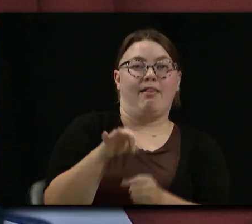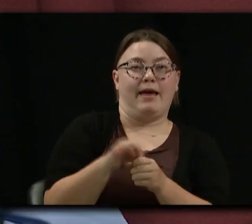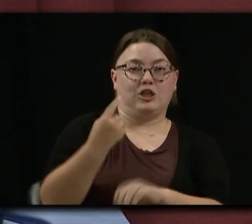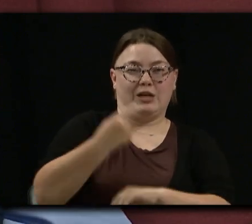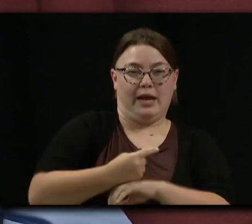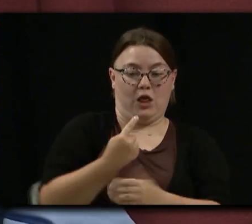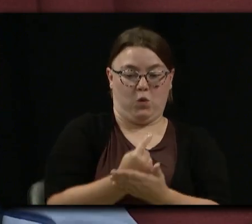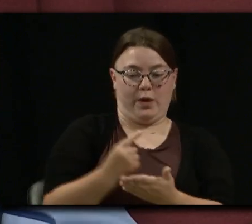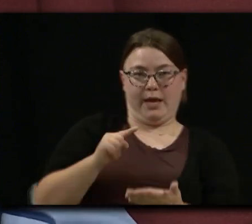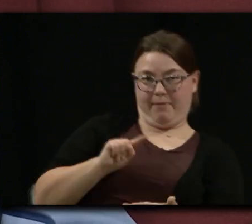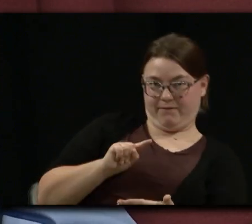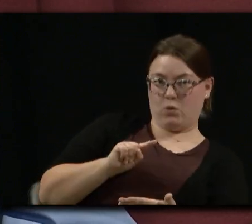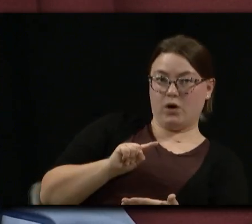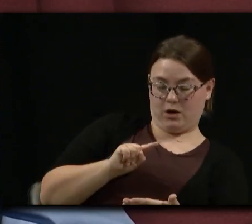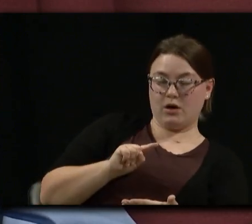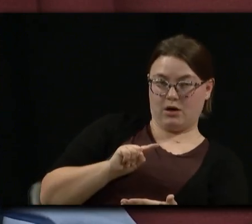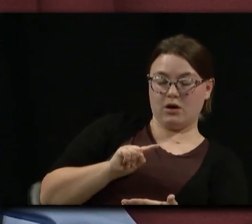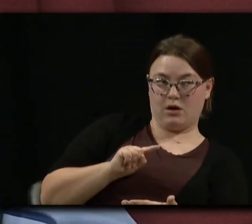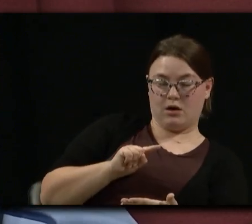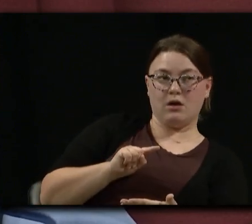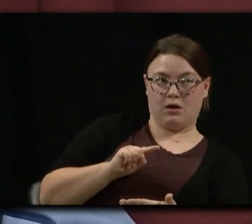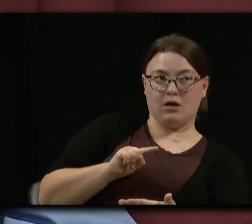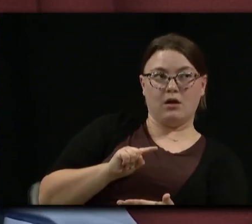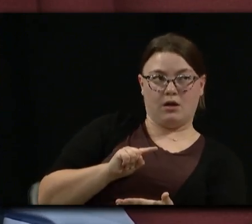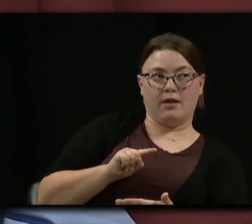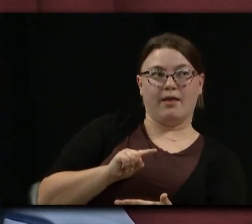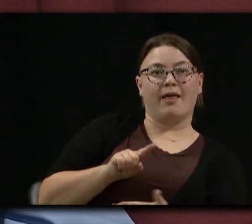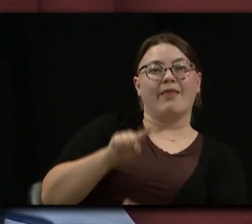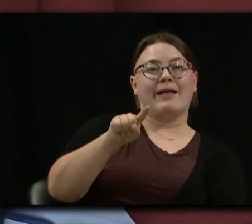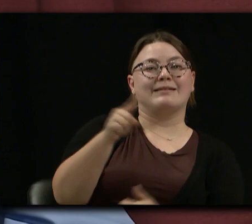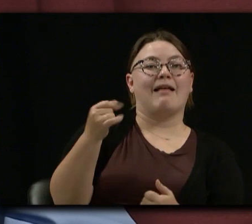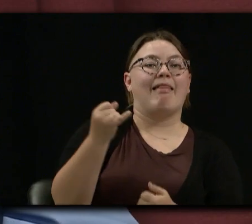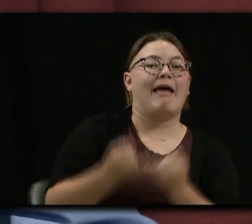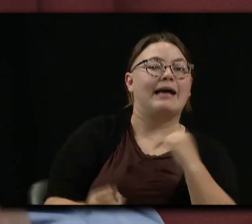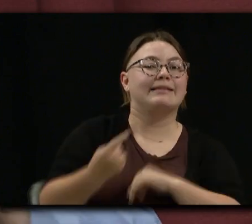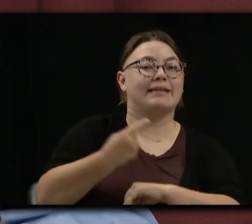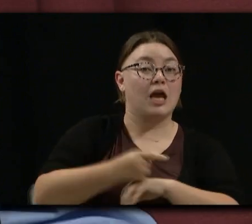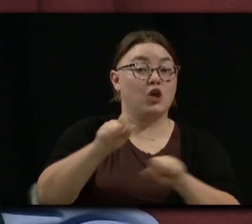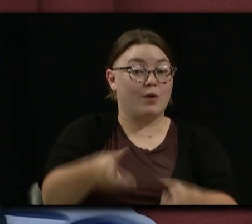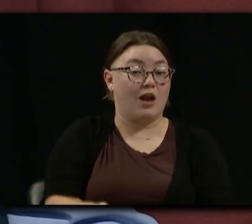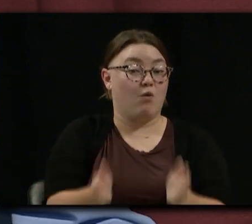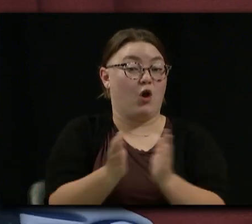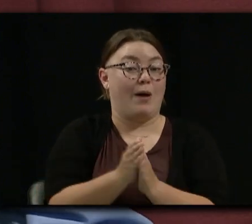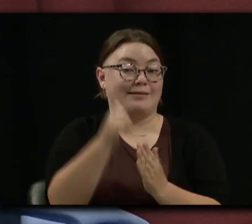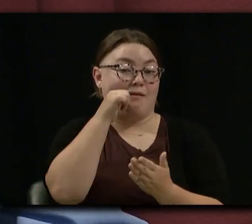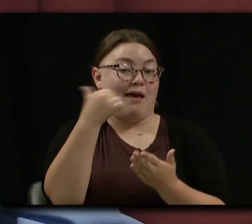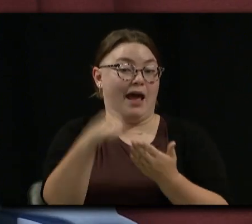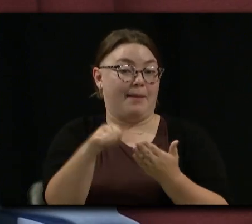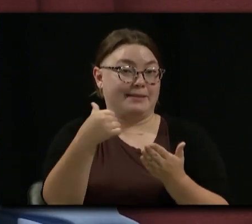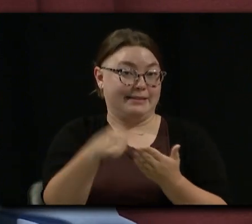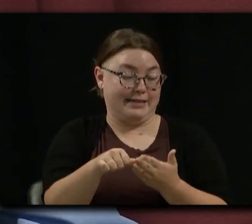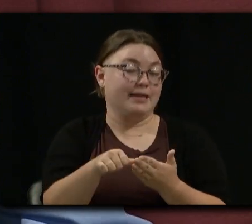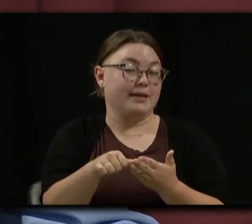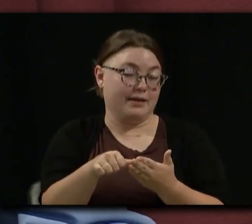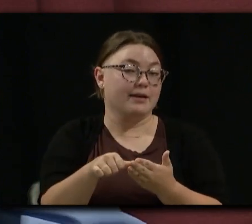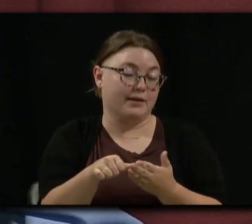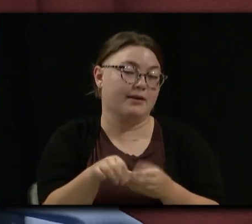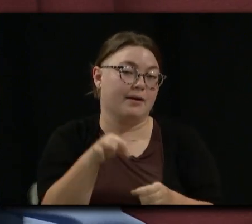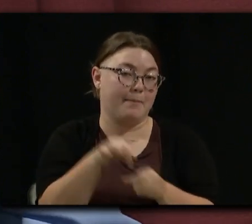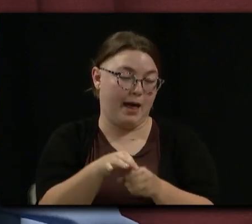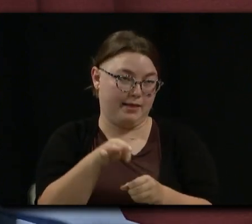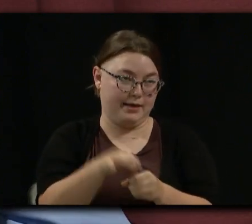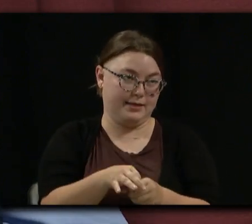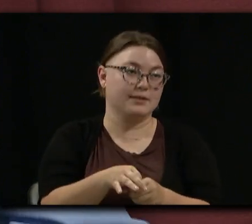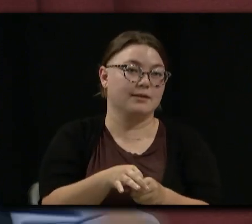you can file or make a request for an absentee ballot. Okay, so that our office hours are open, so the